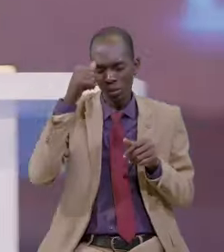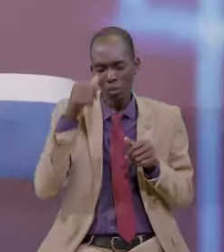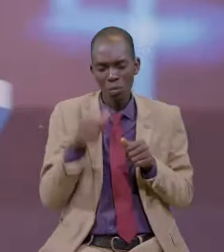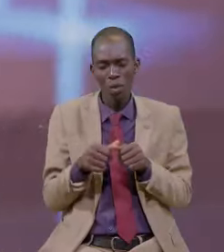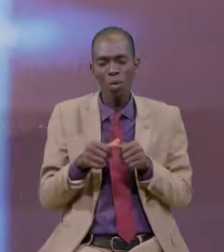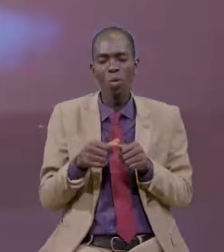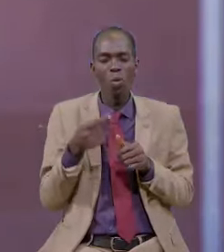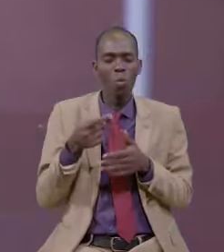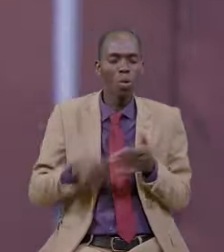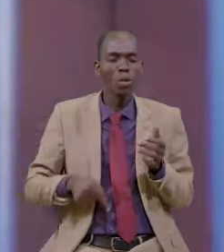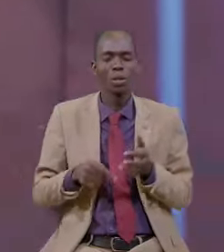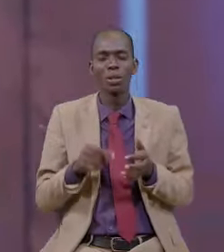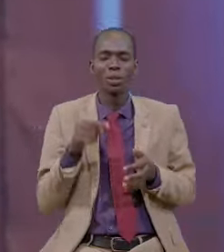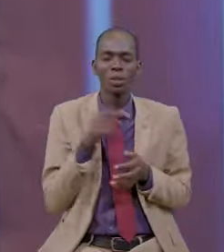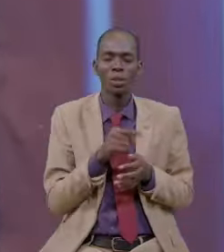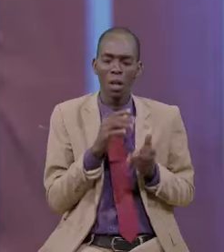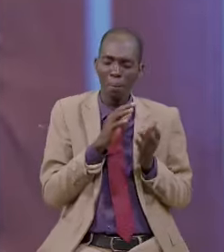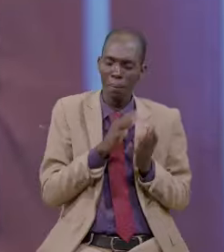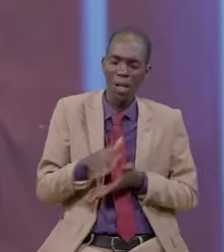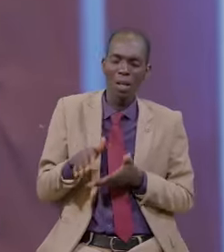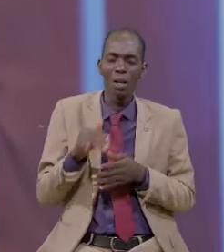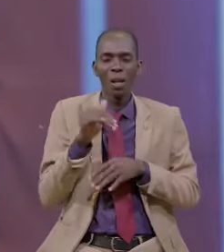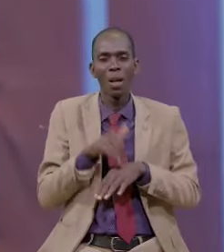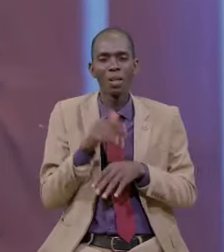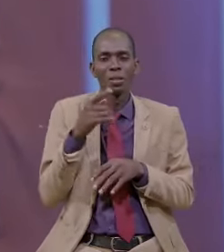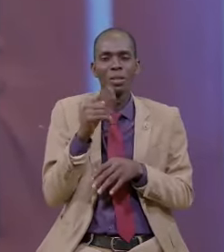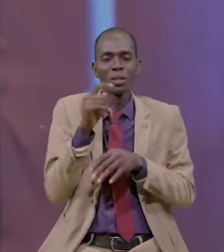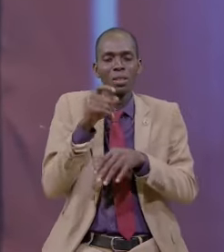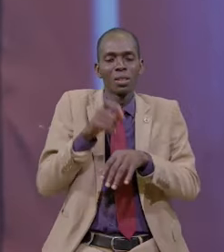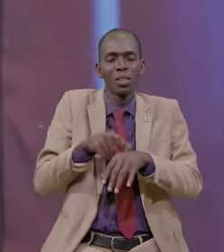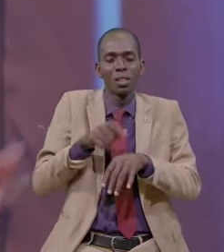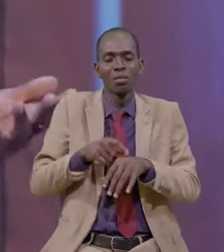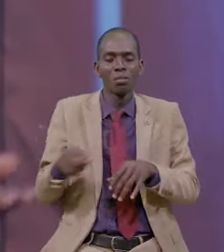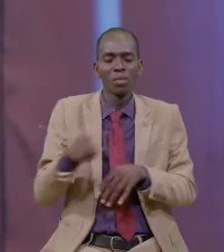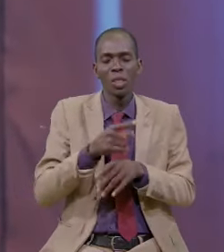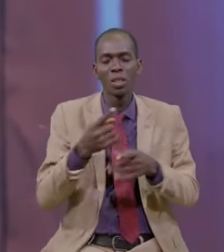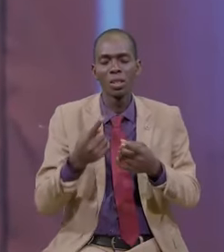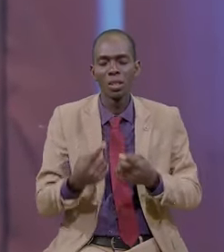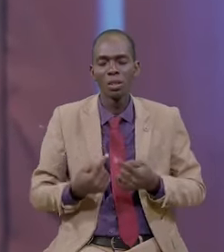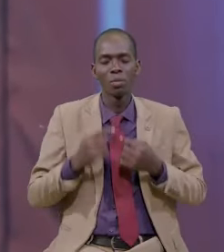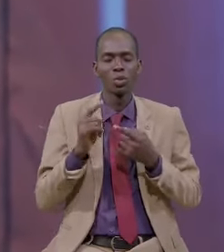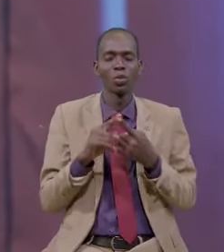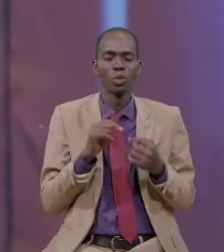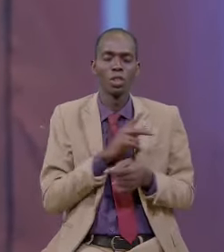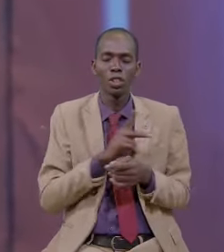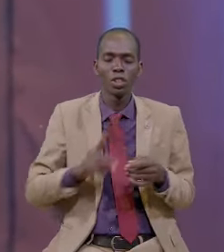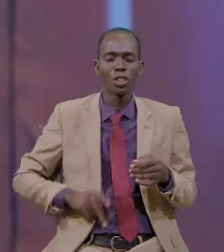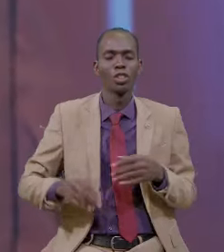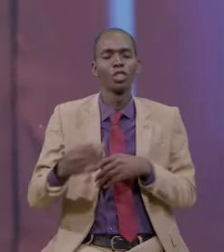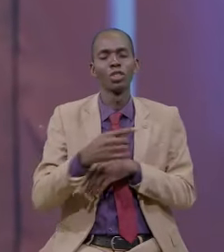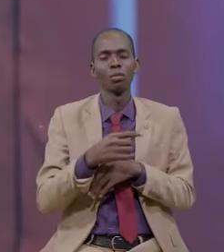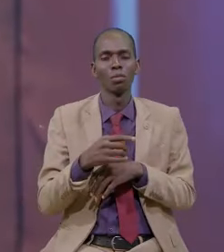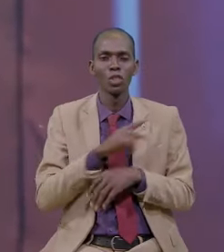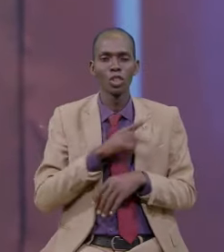she abandoned at the time he came into the kingdom. And I say, how did you come into